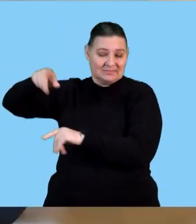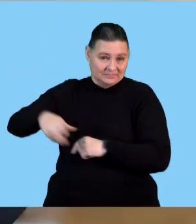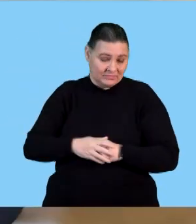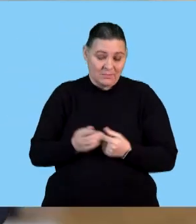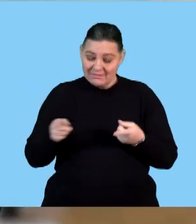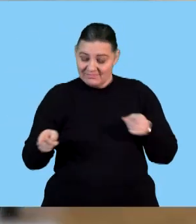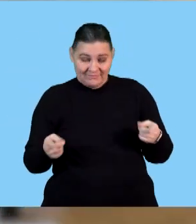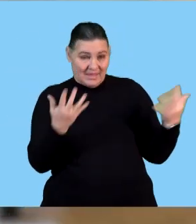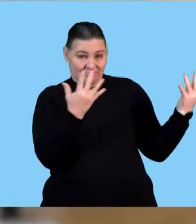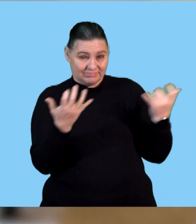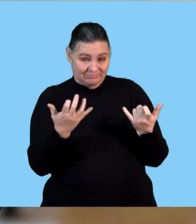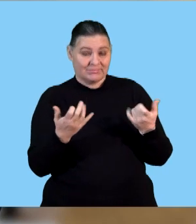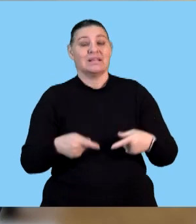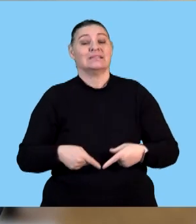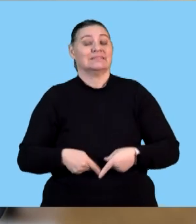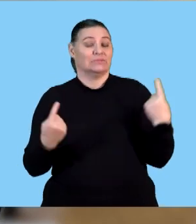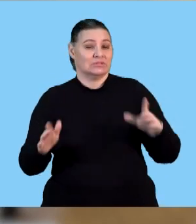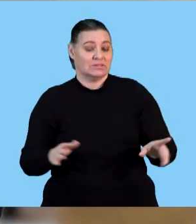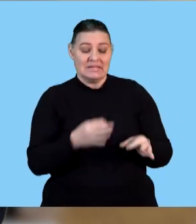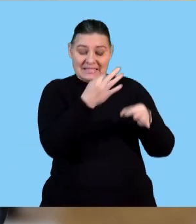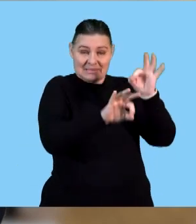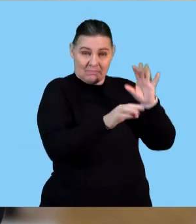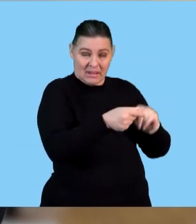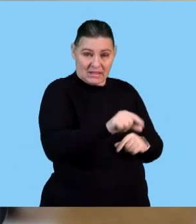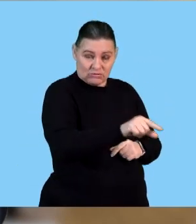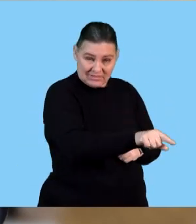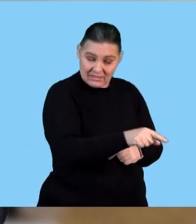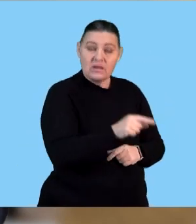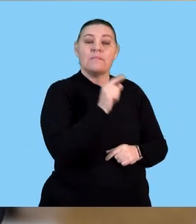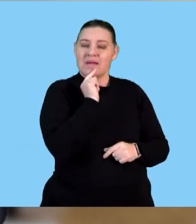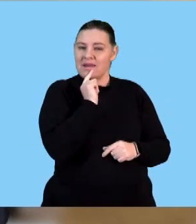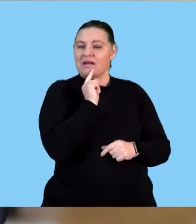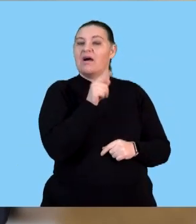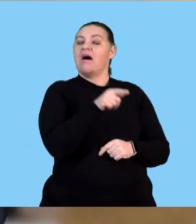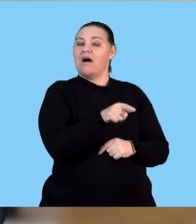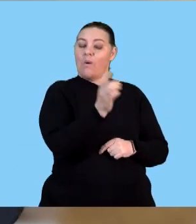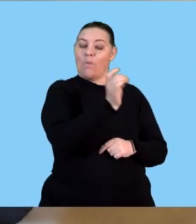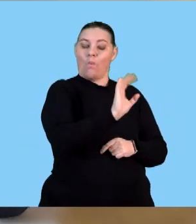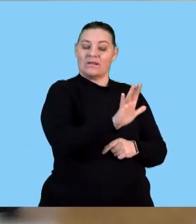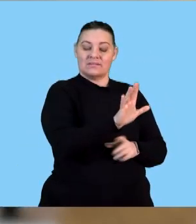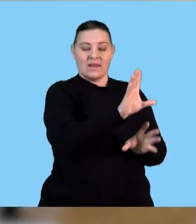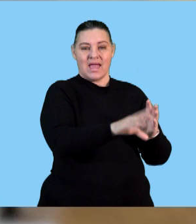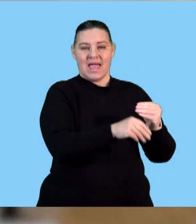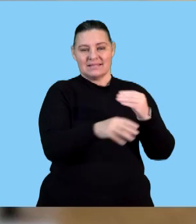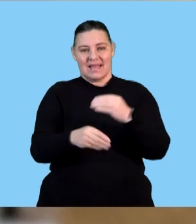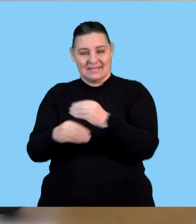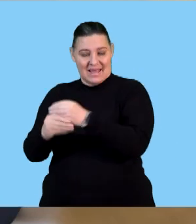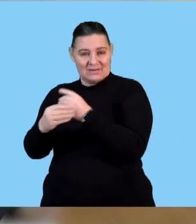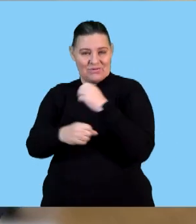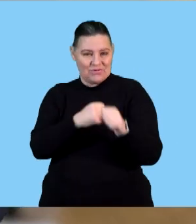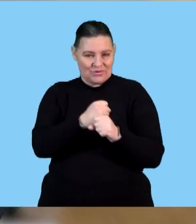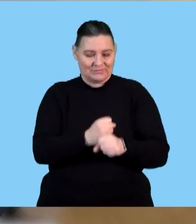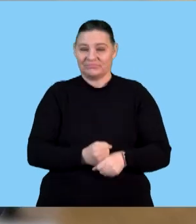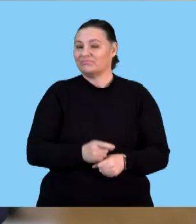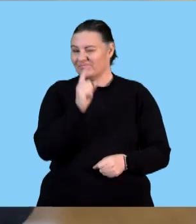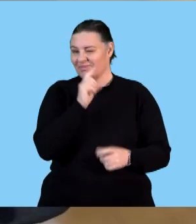and they have slight differences in calculation. So for simple interest, we calculate interest once and add that amount on every